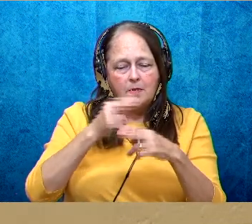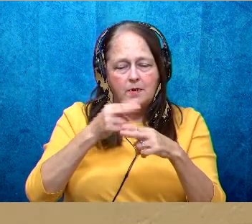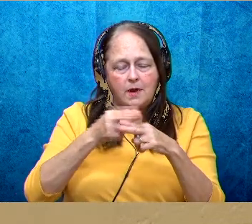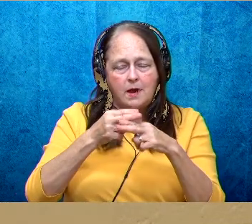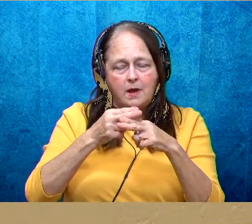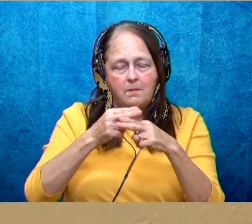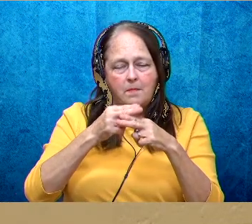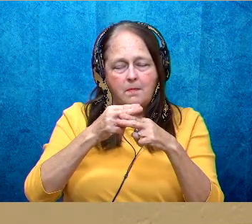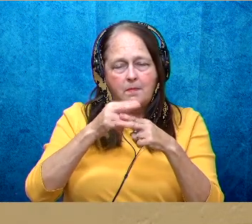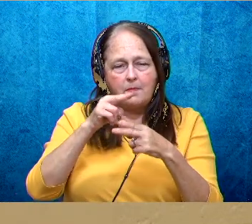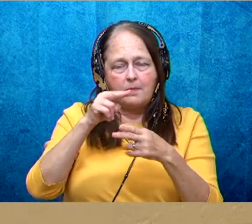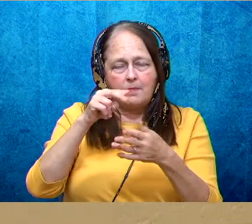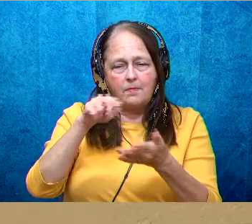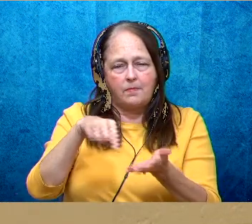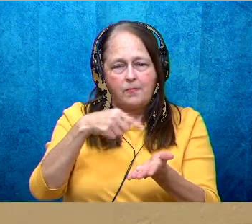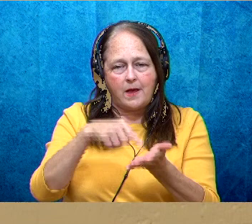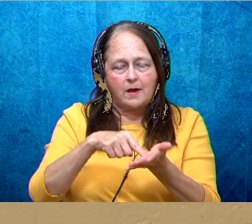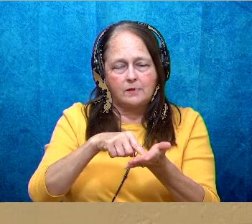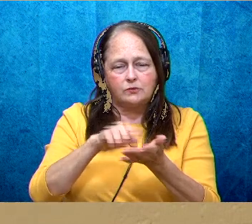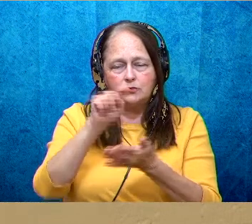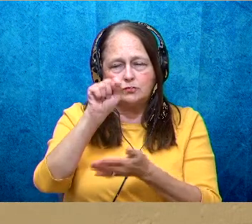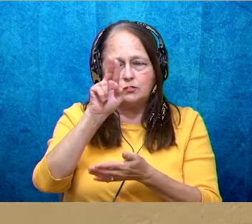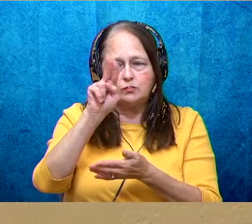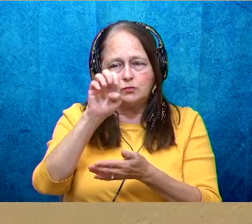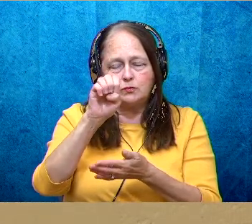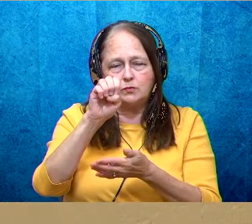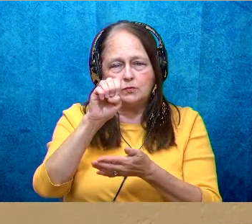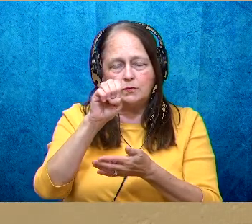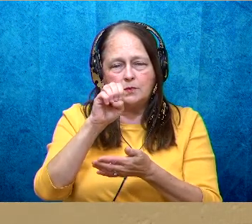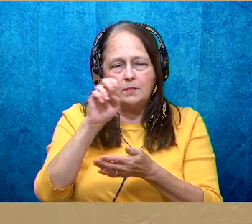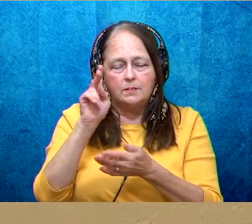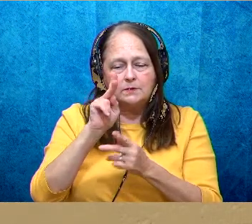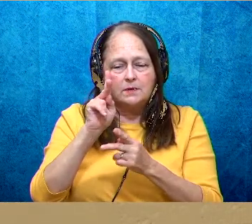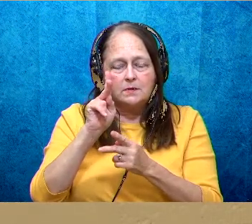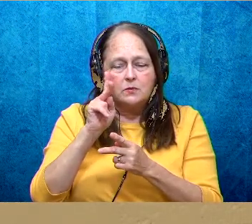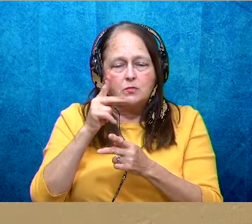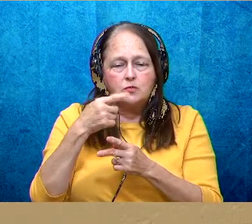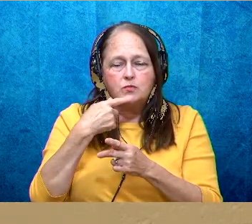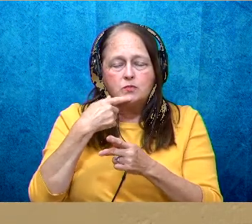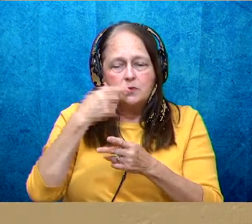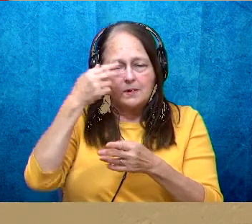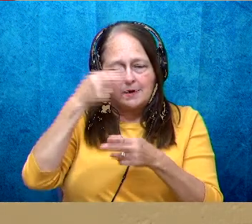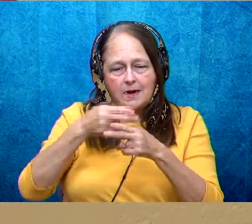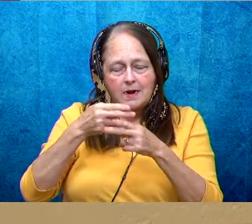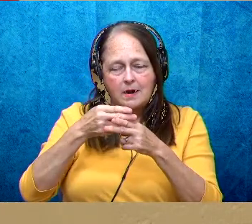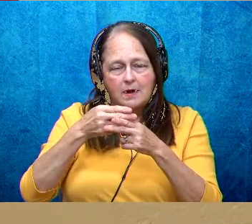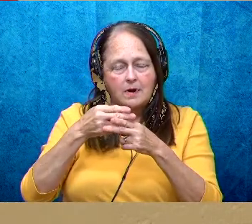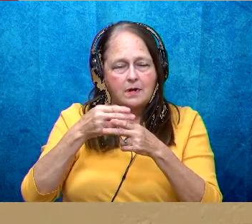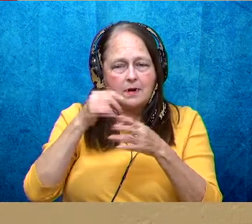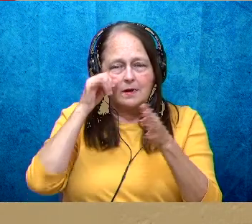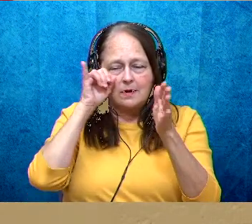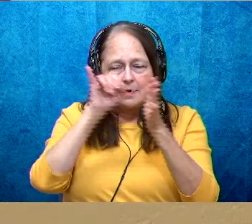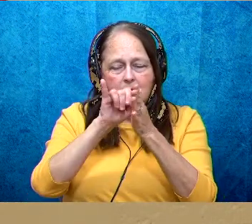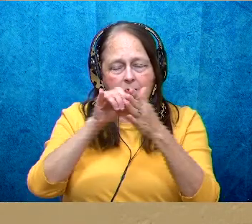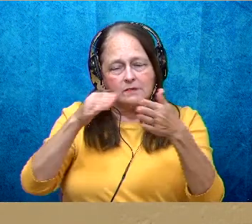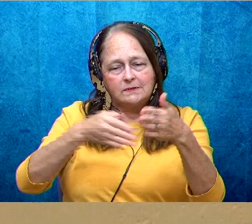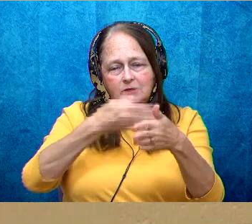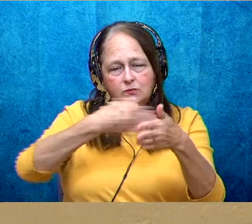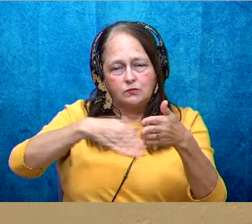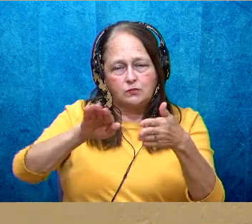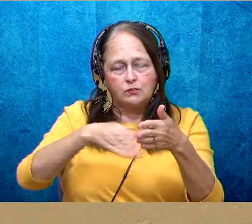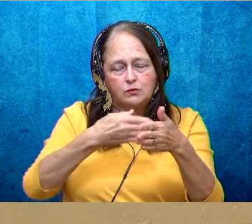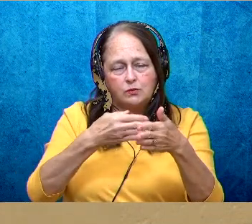That Tune. And the point of this game show was to see if the contestants could name or identify a song in